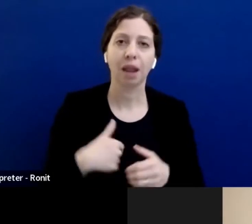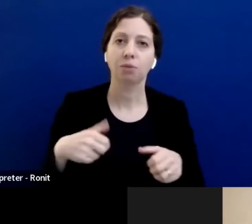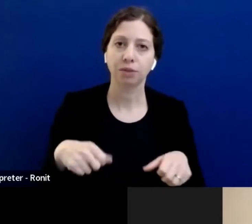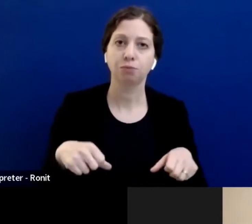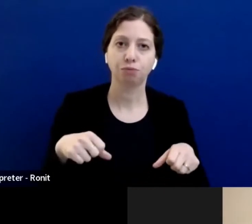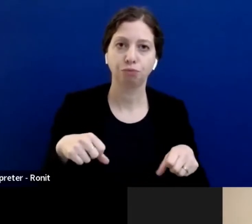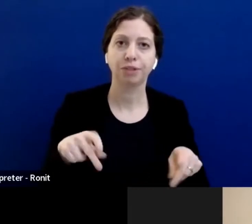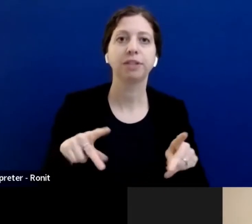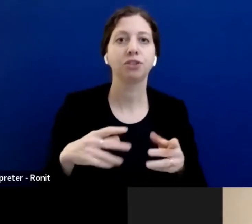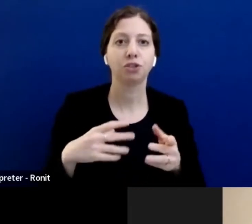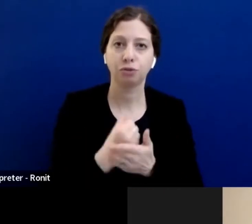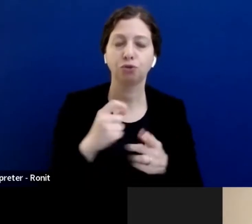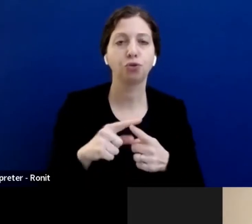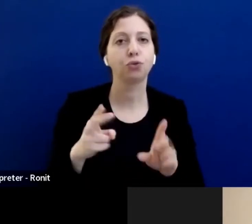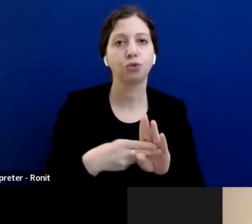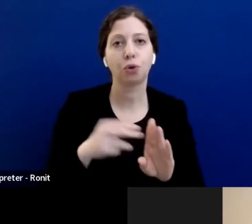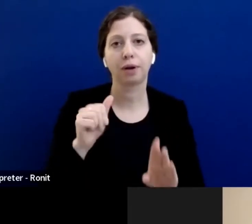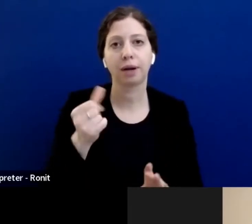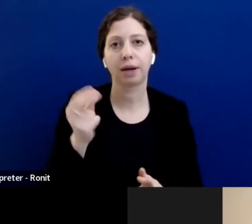the Administration